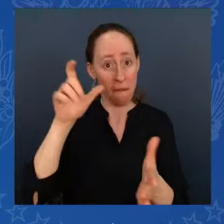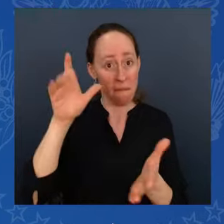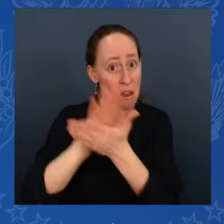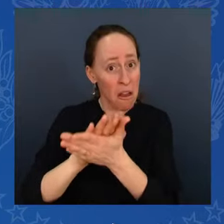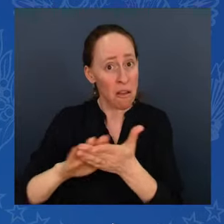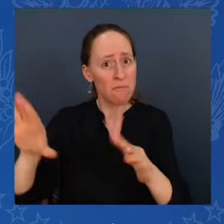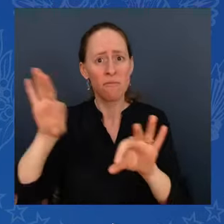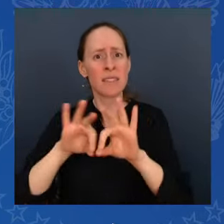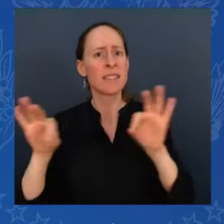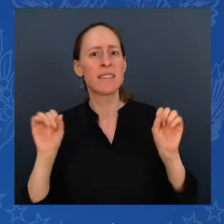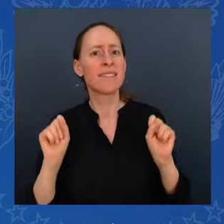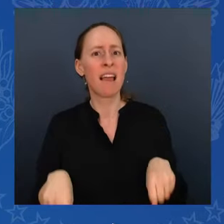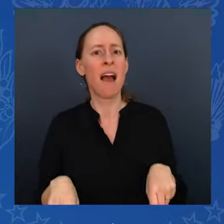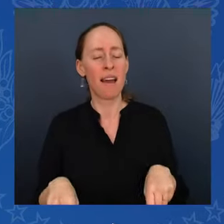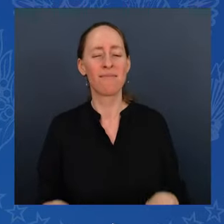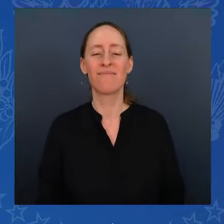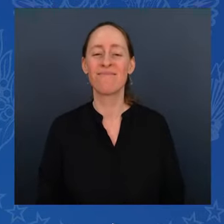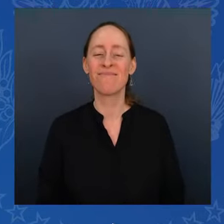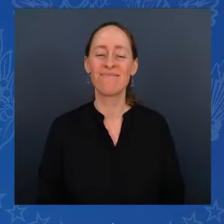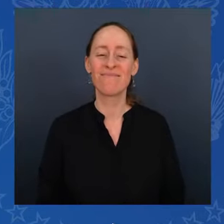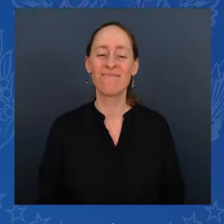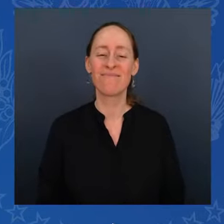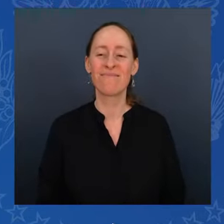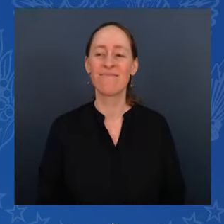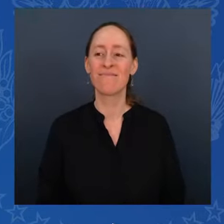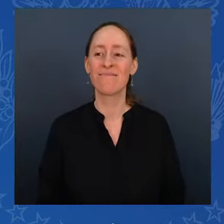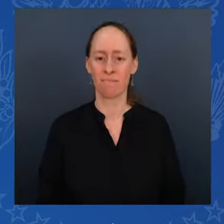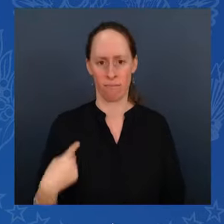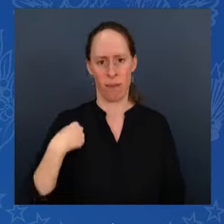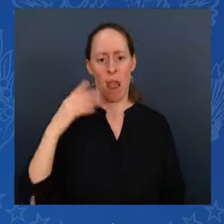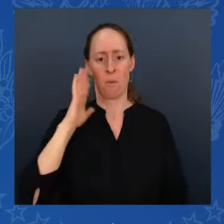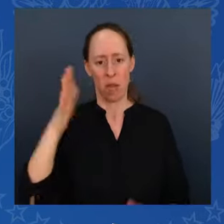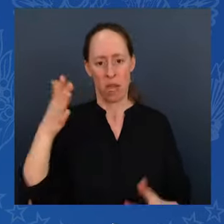apprenticeship programs around the country.